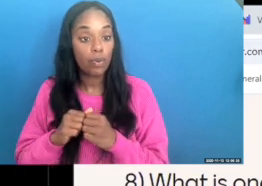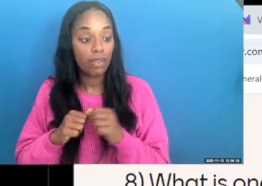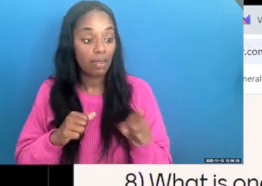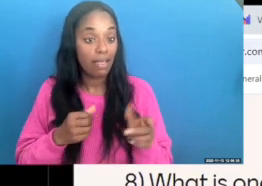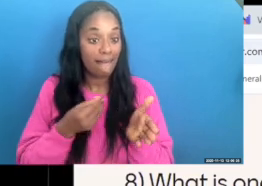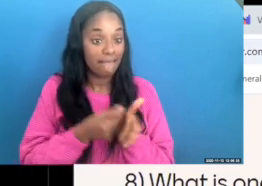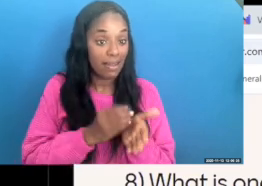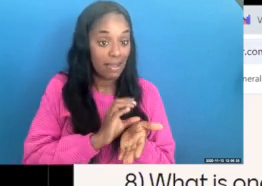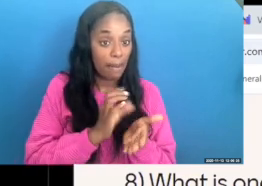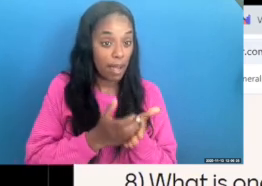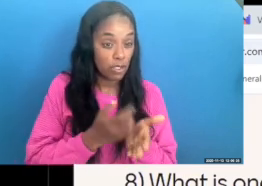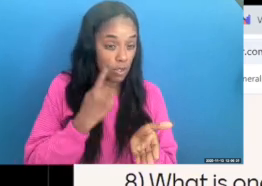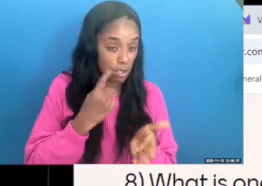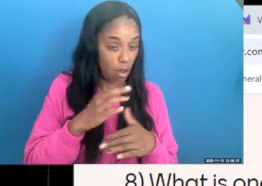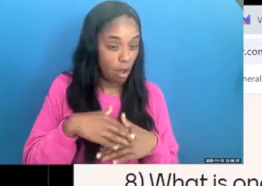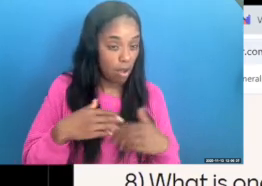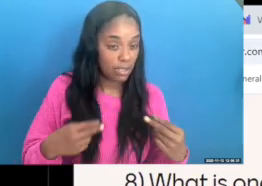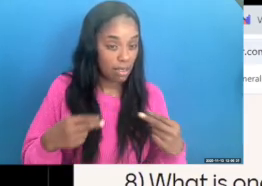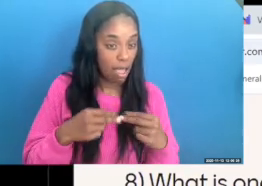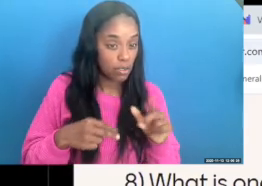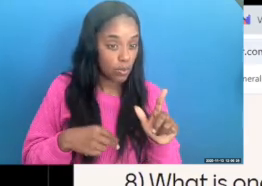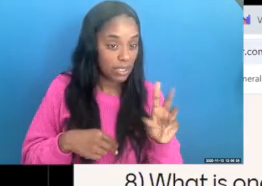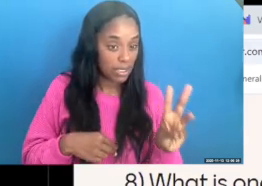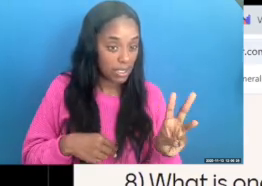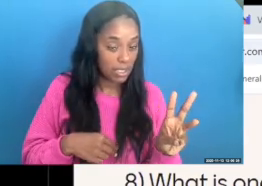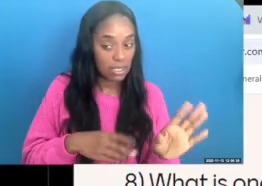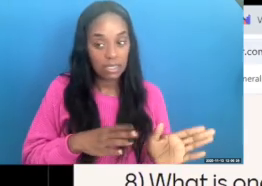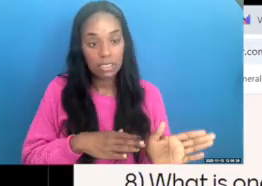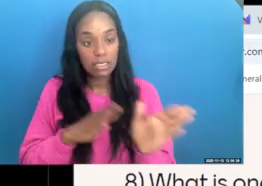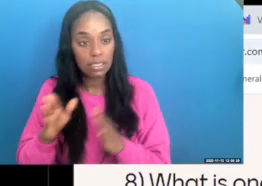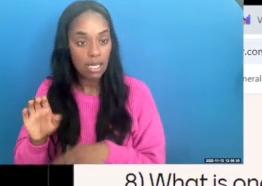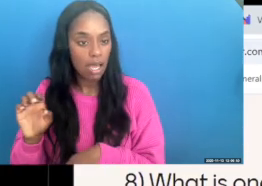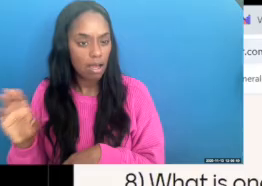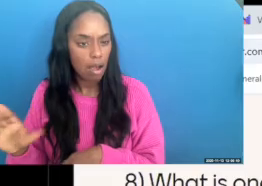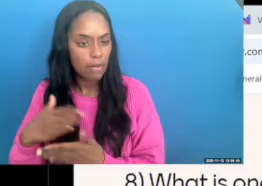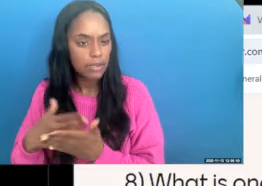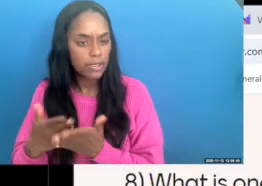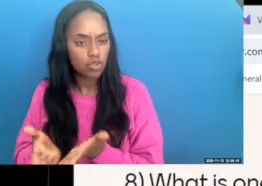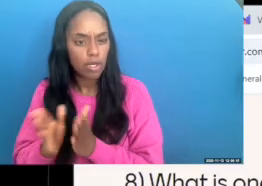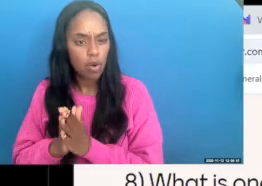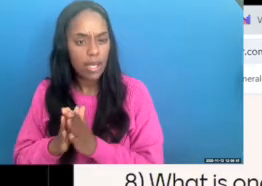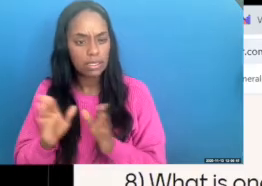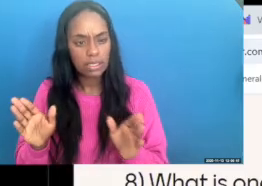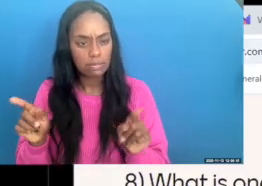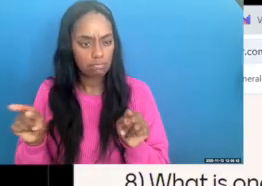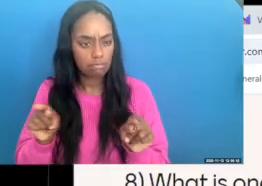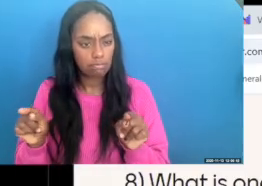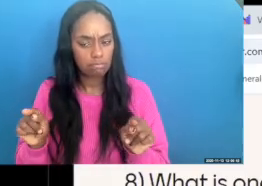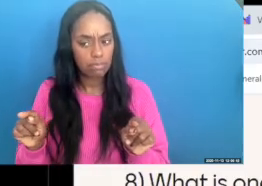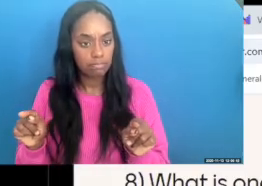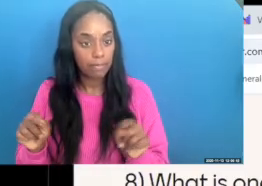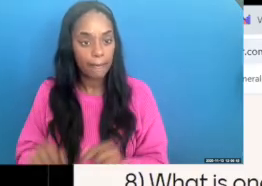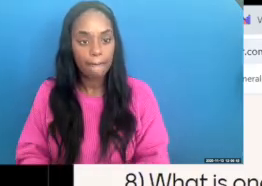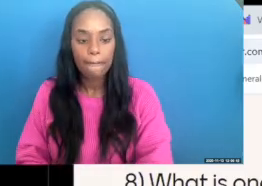like those? And can you also speak to the alignment or connection between the funding amounts that